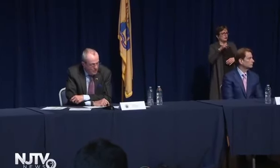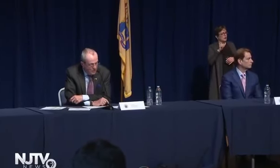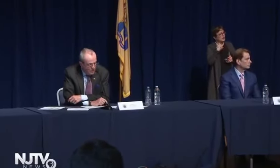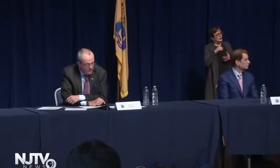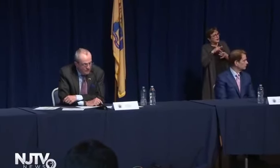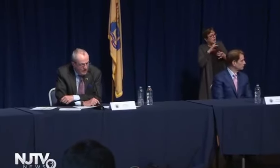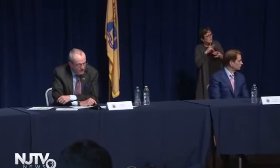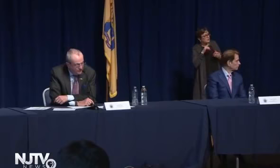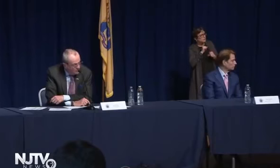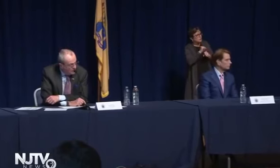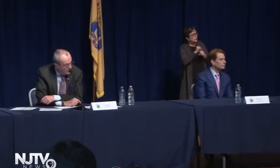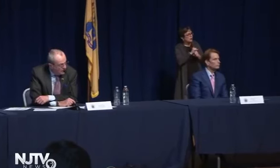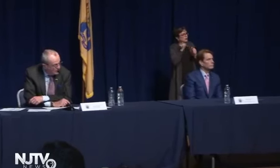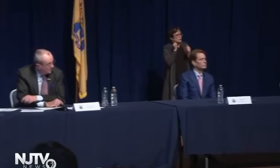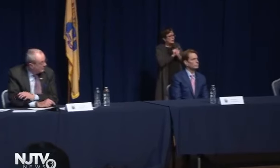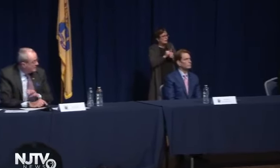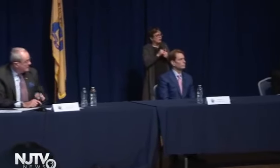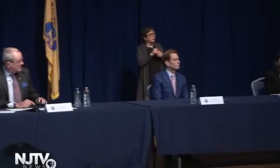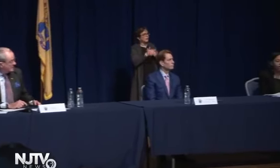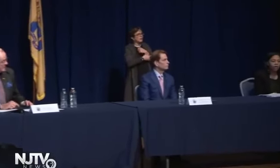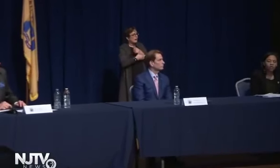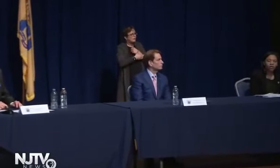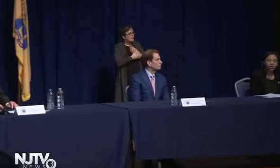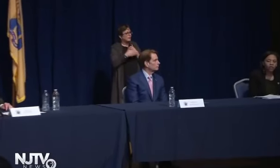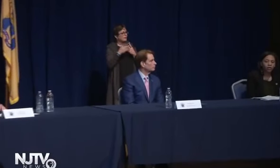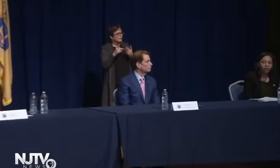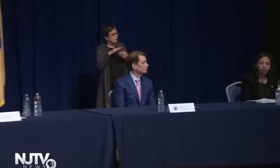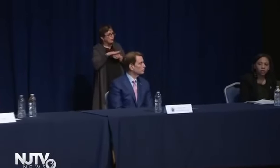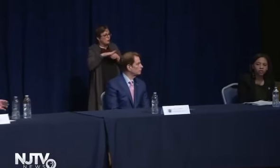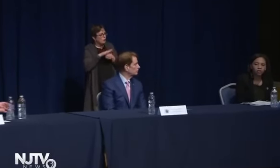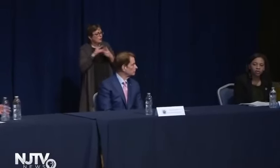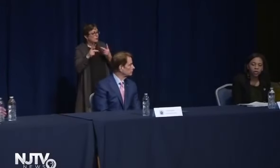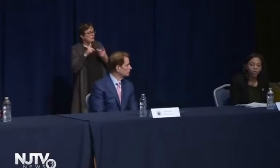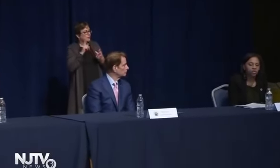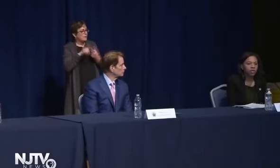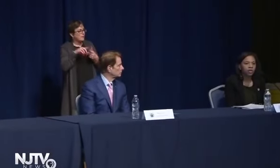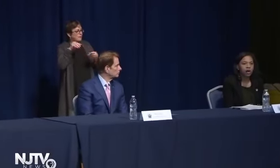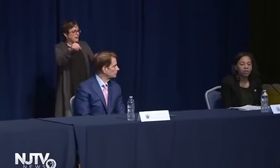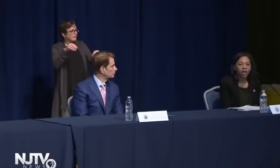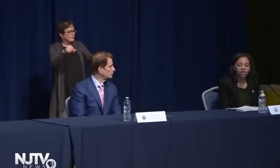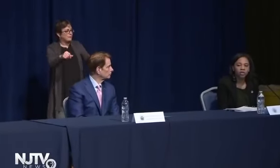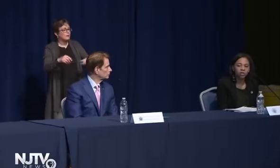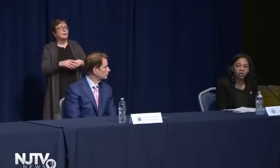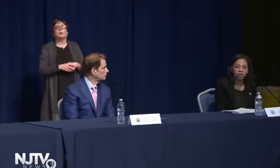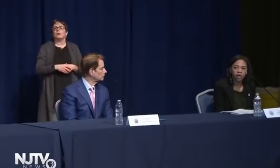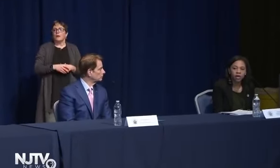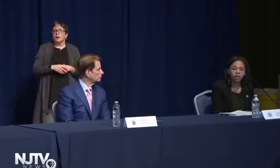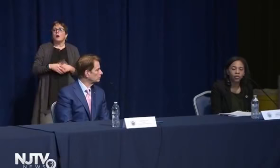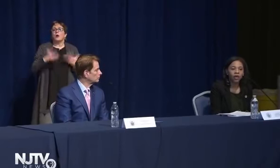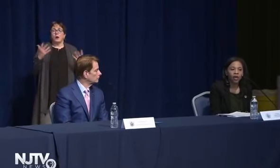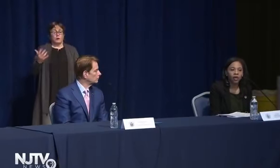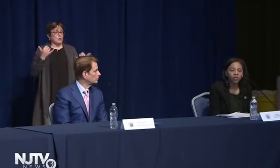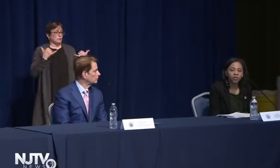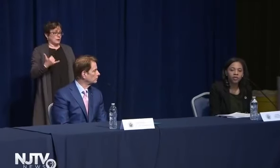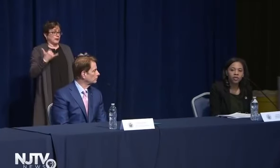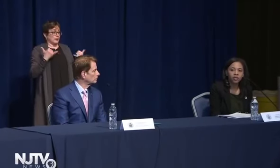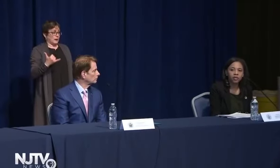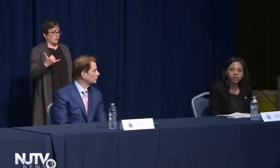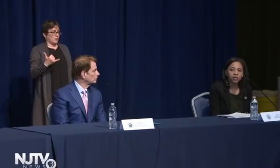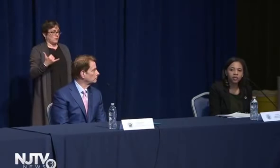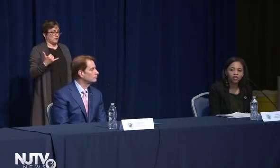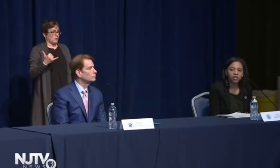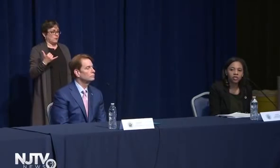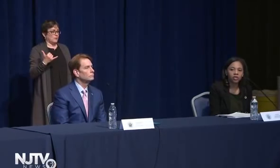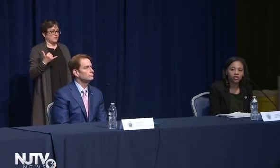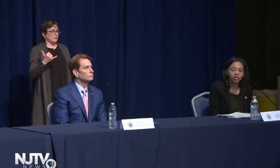or otherwise, for ballots that were already printed? Thank you, Governor, and thank you for your question. At this present time, our office